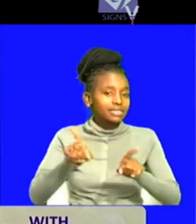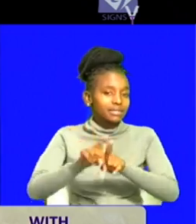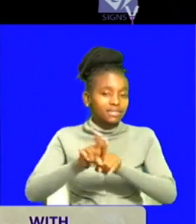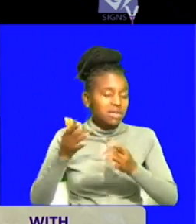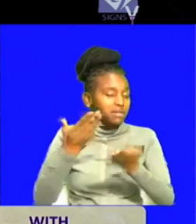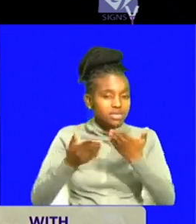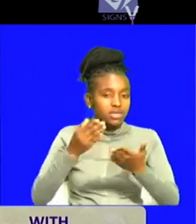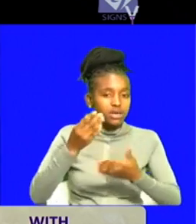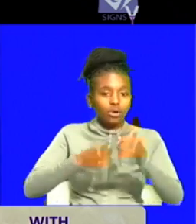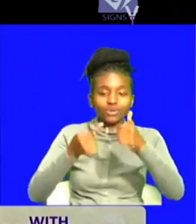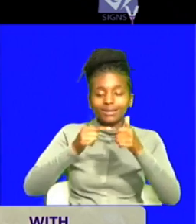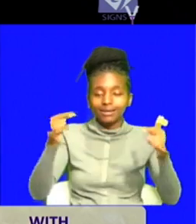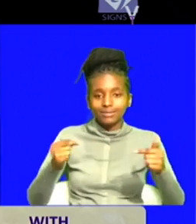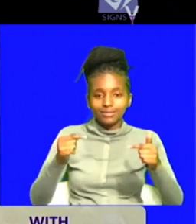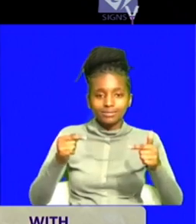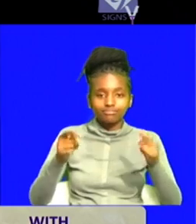final?